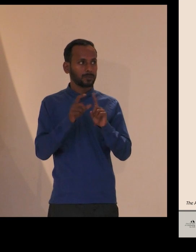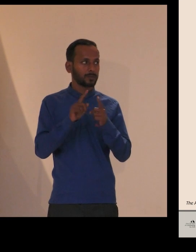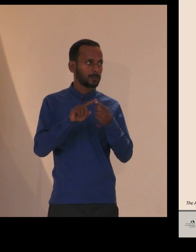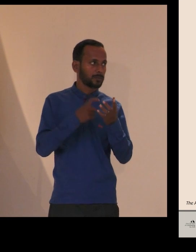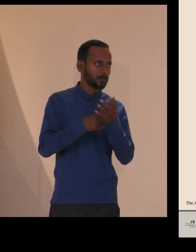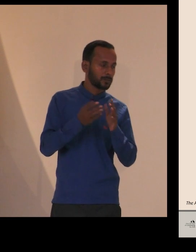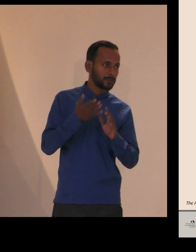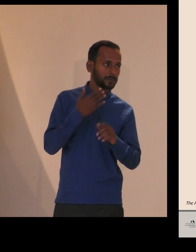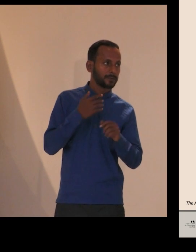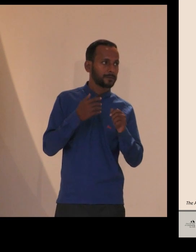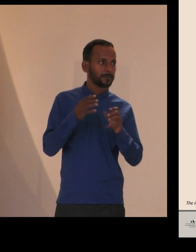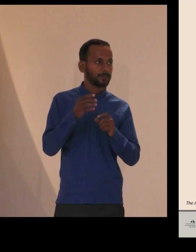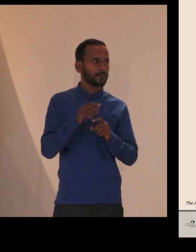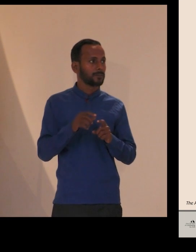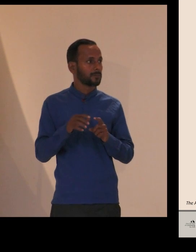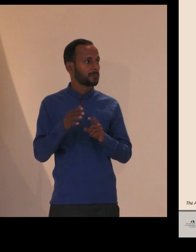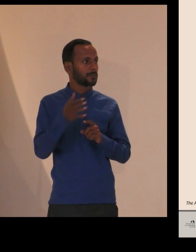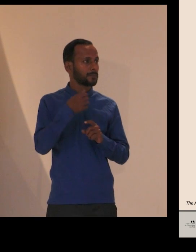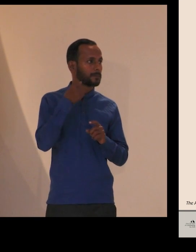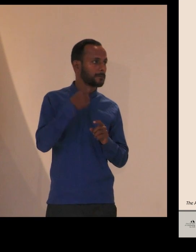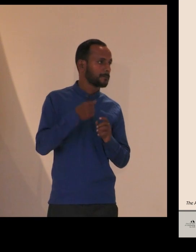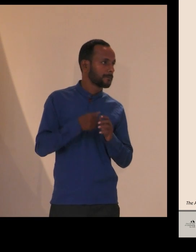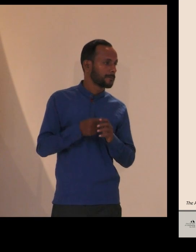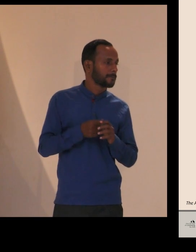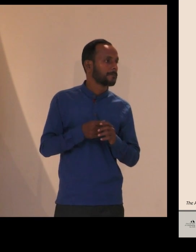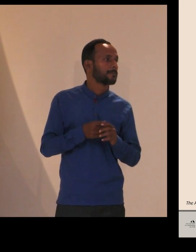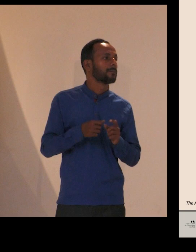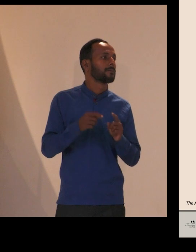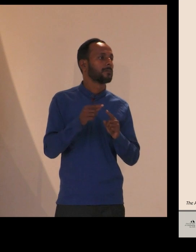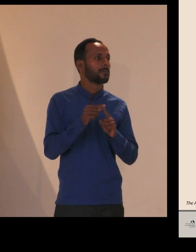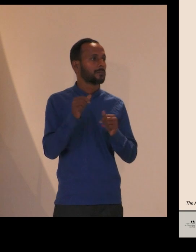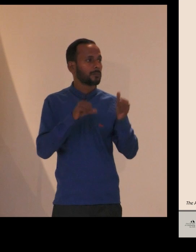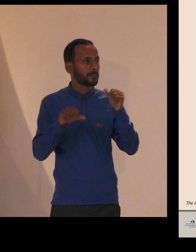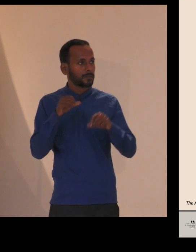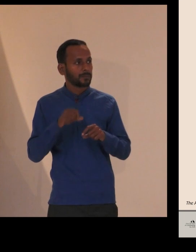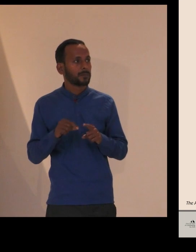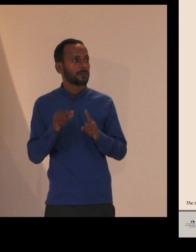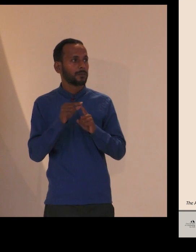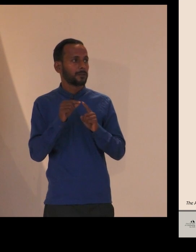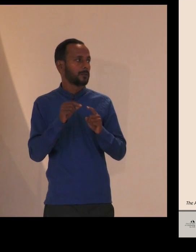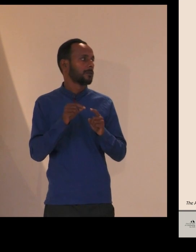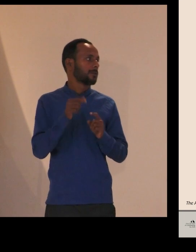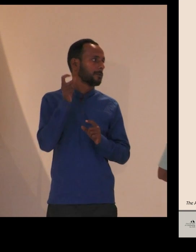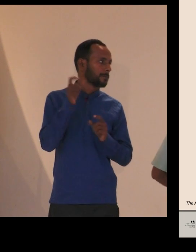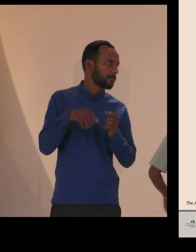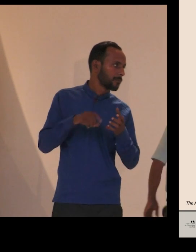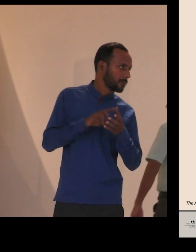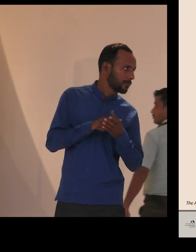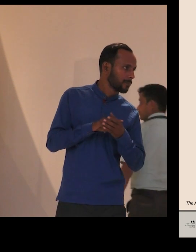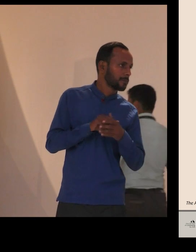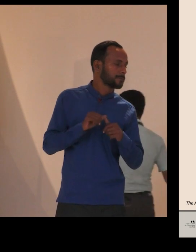she also writes for and anchors the Grind Mill Songs project, and she's a partner in a chemistry database firm